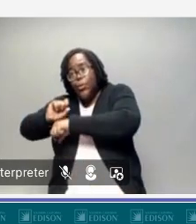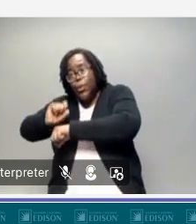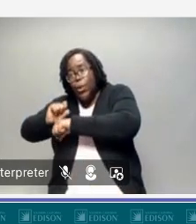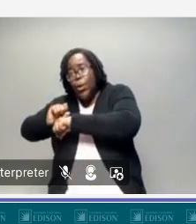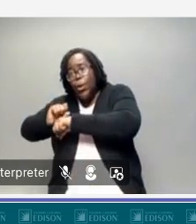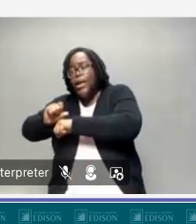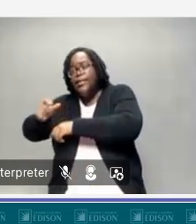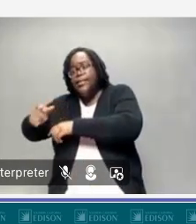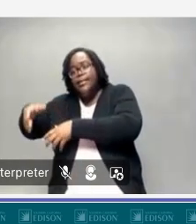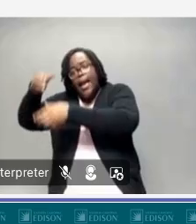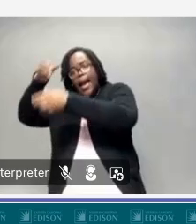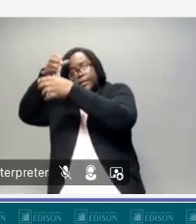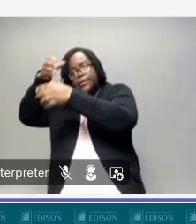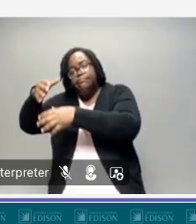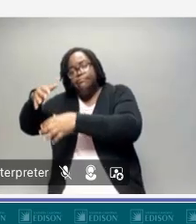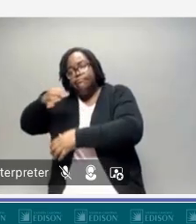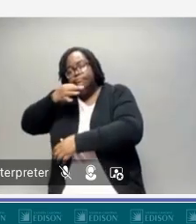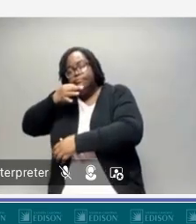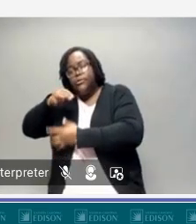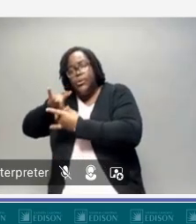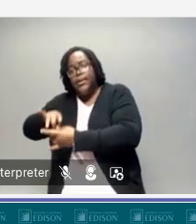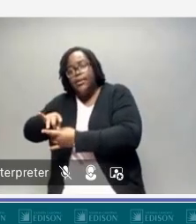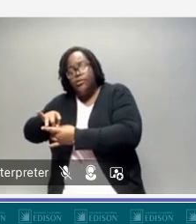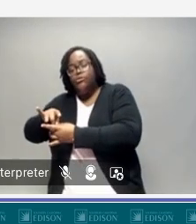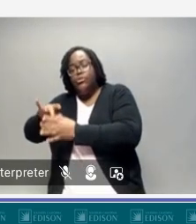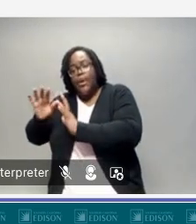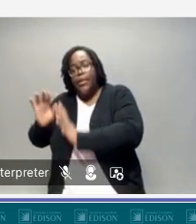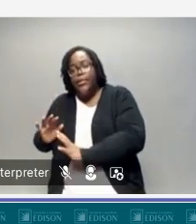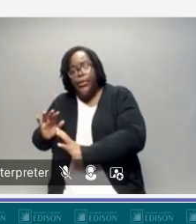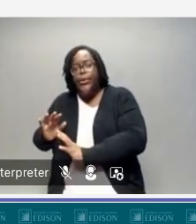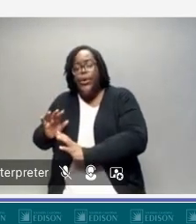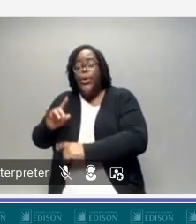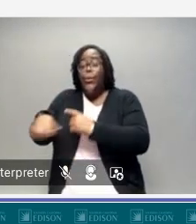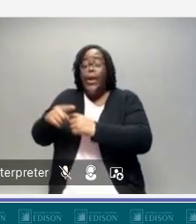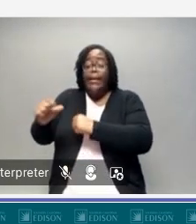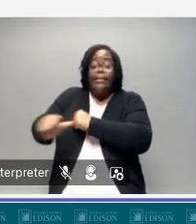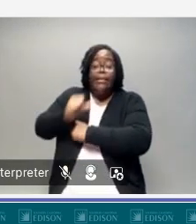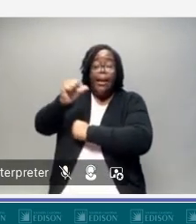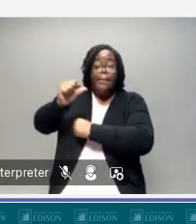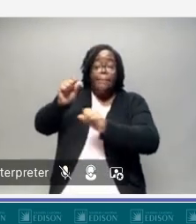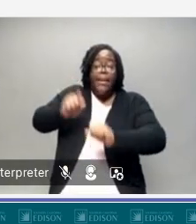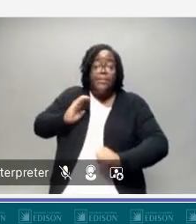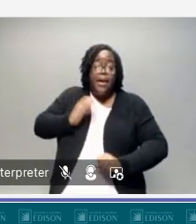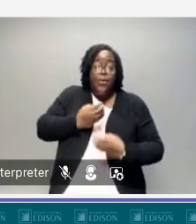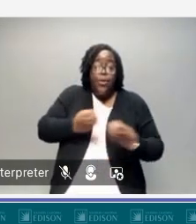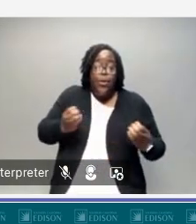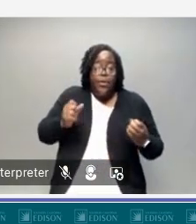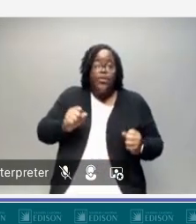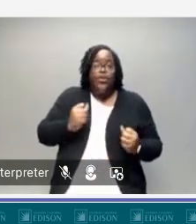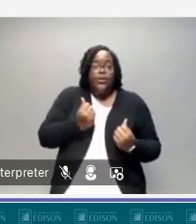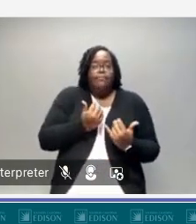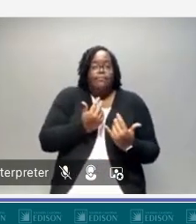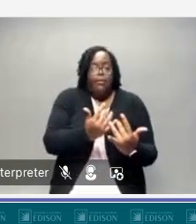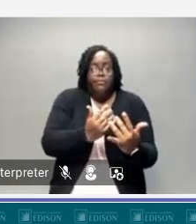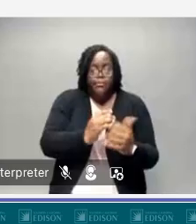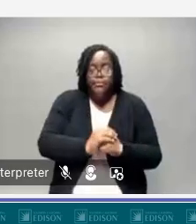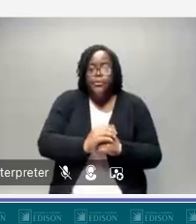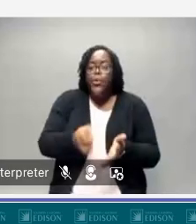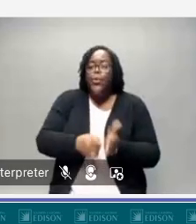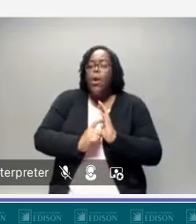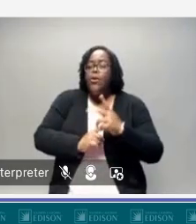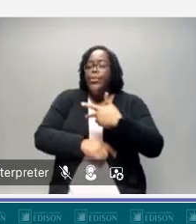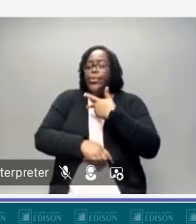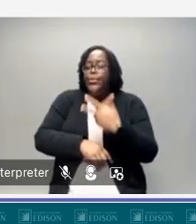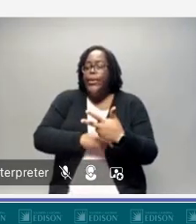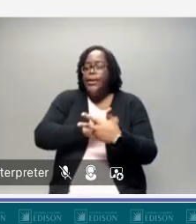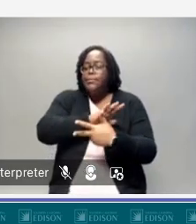is a threat that our utility equipment could be part of a fire. And it requires 3 things. It